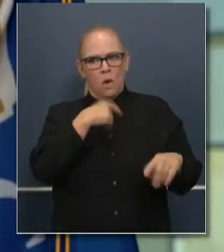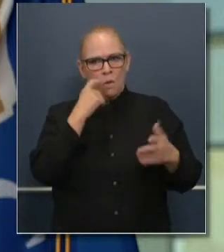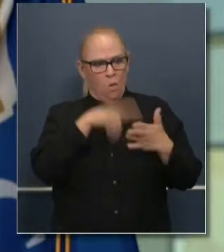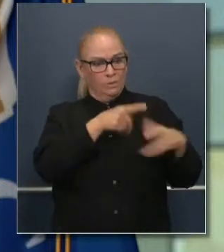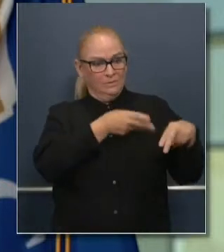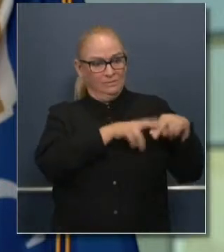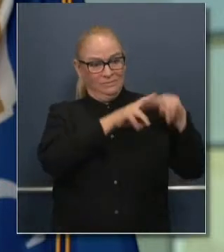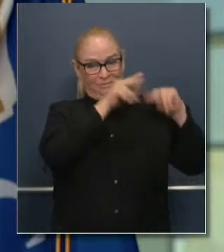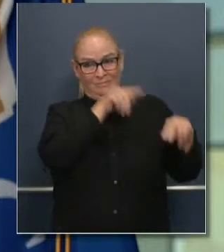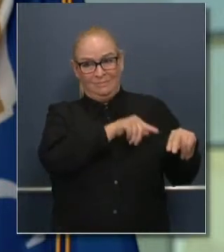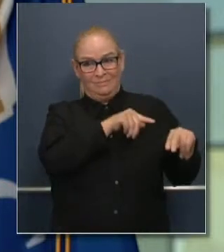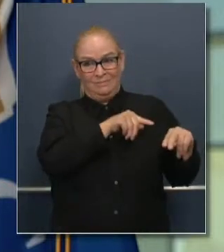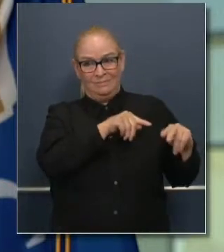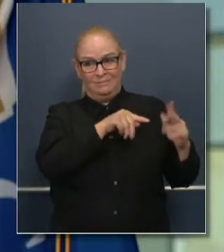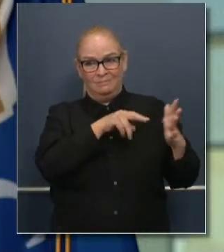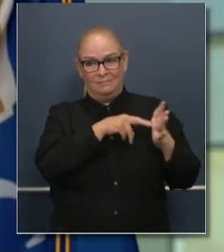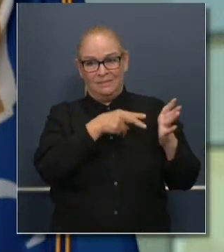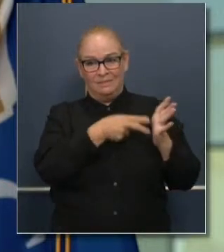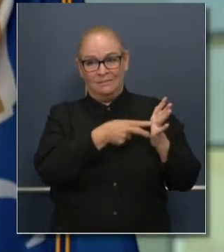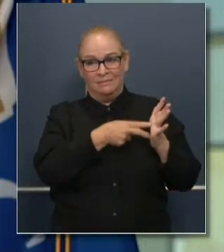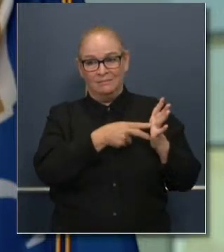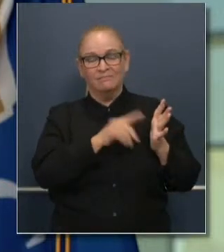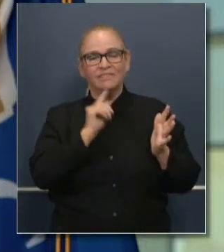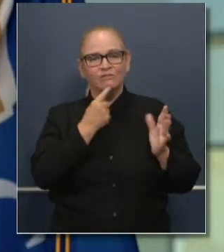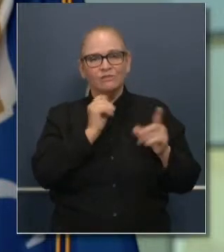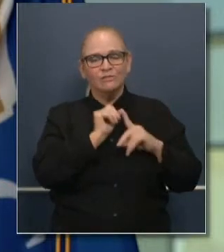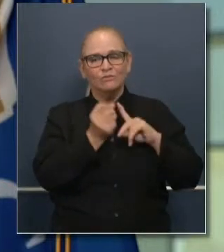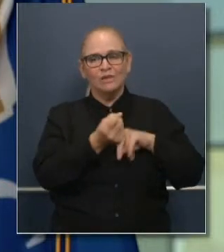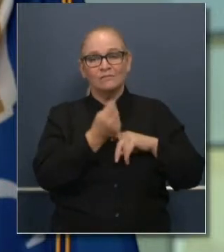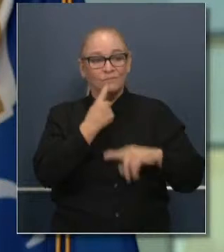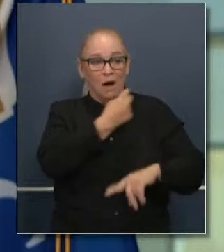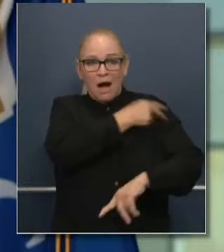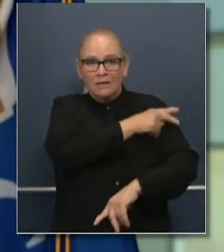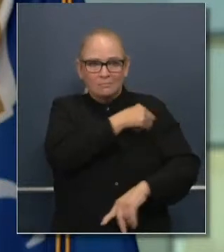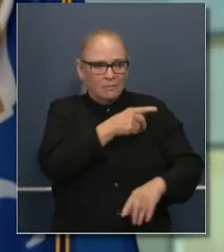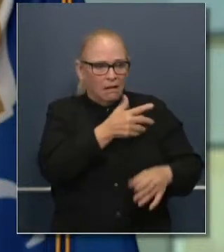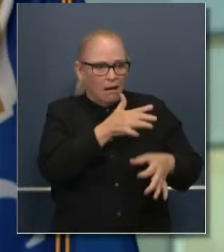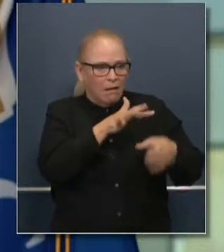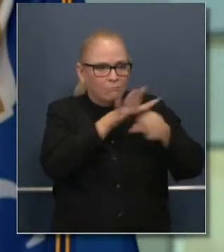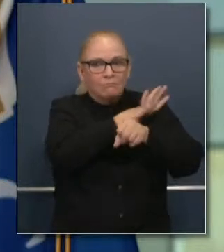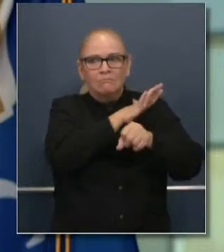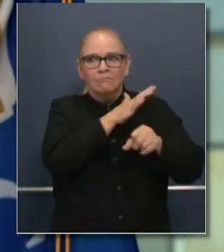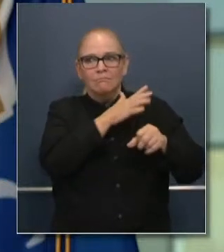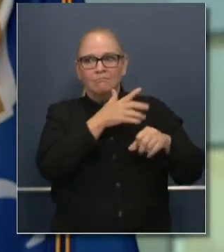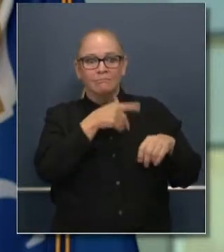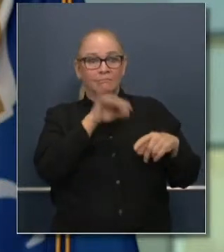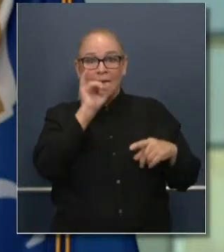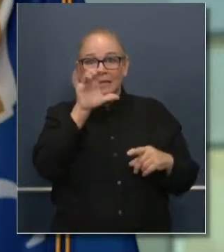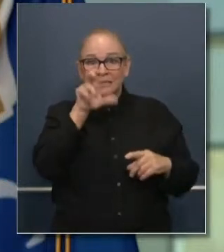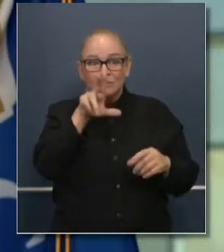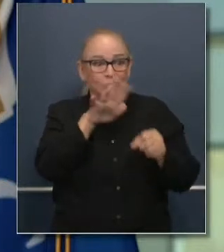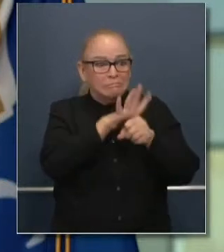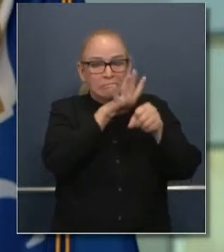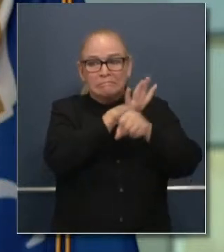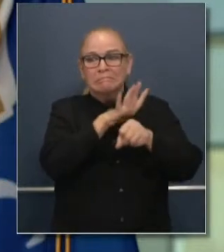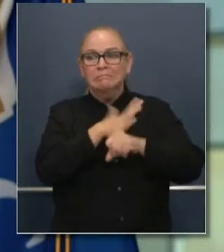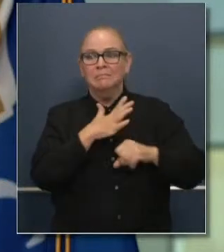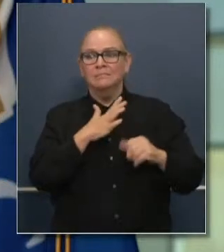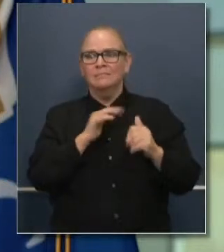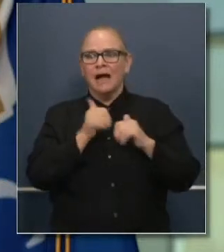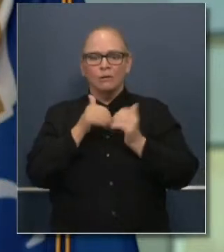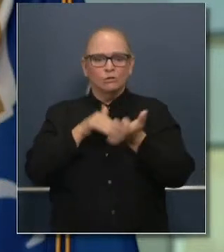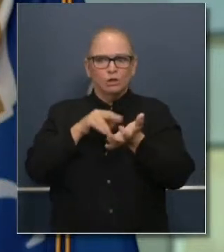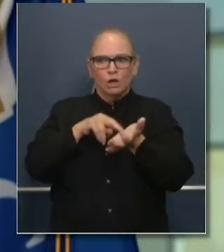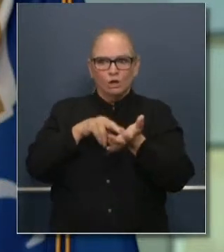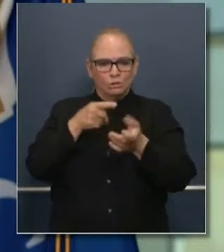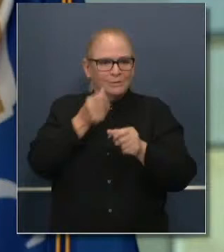the overwhelming situation for the hospital system, not only in the ICUs, but the ability to provide for emergency